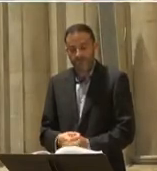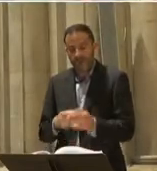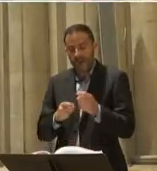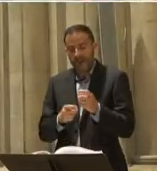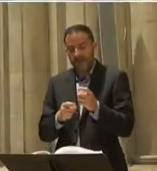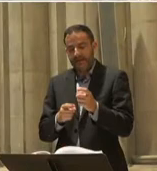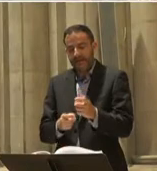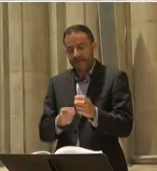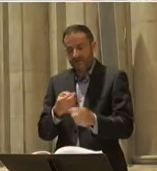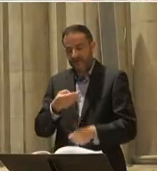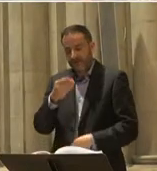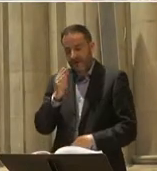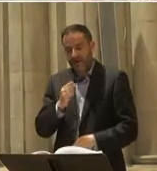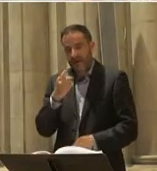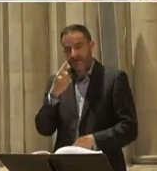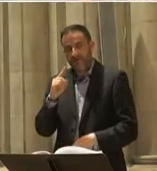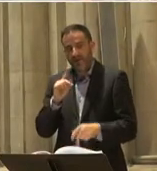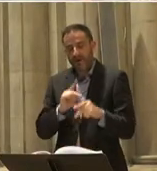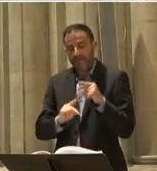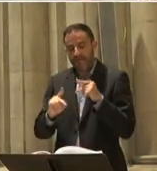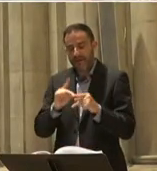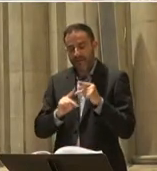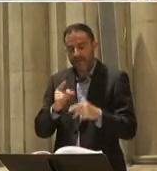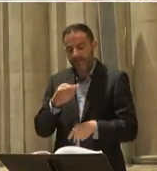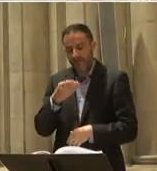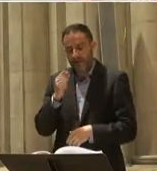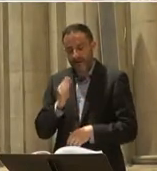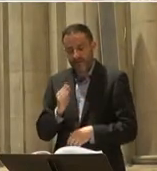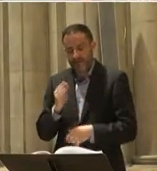The gifts of God for the people of God.